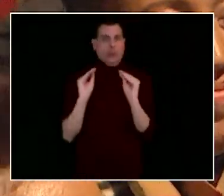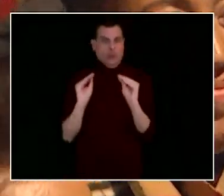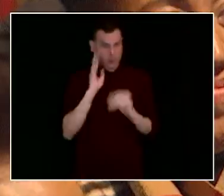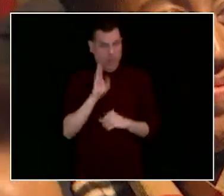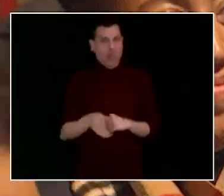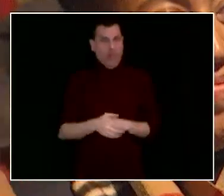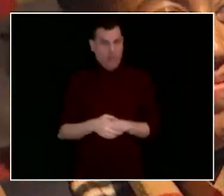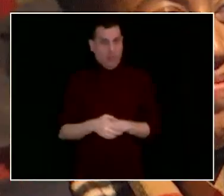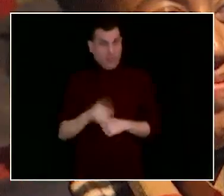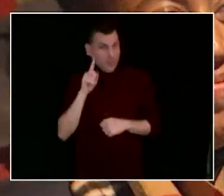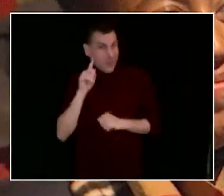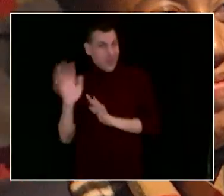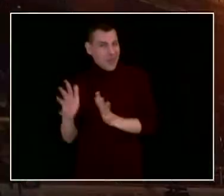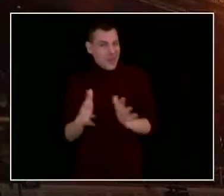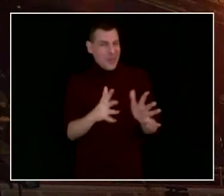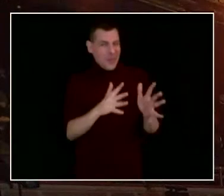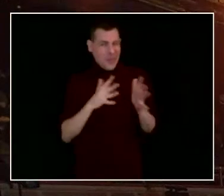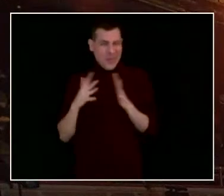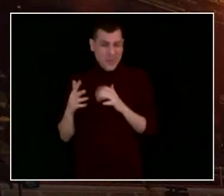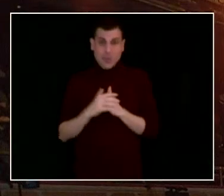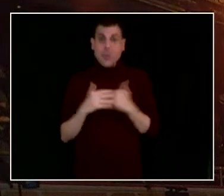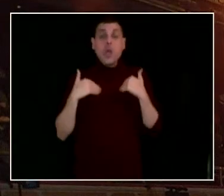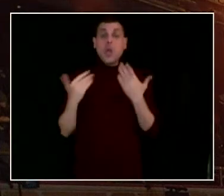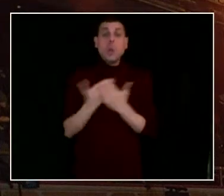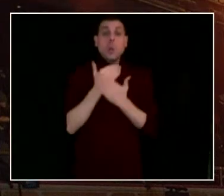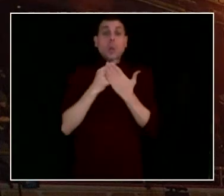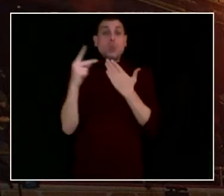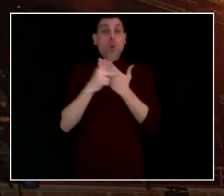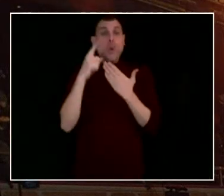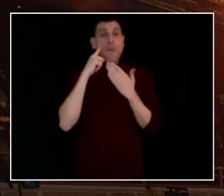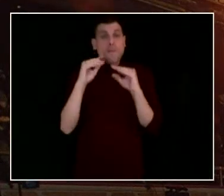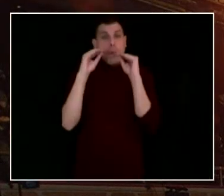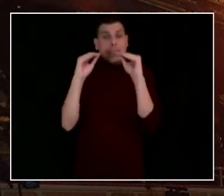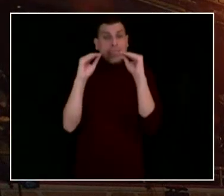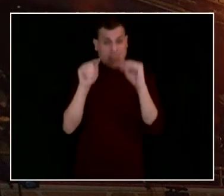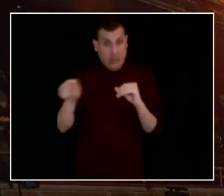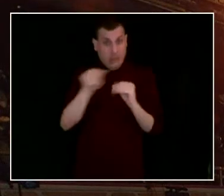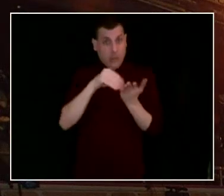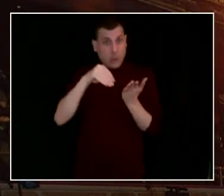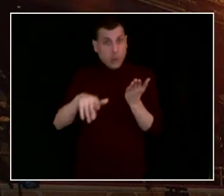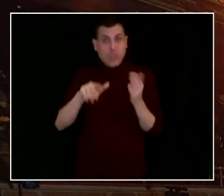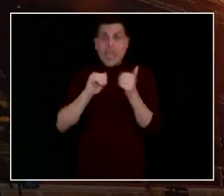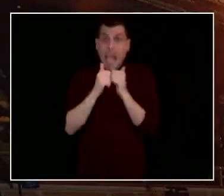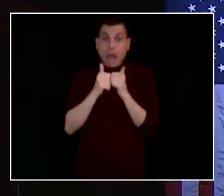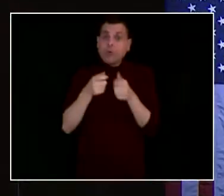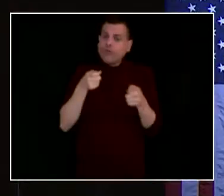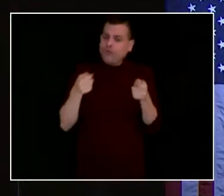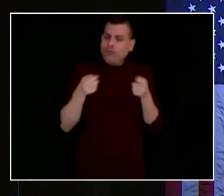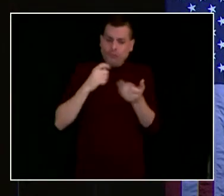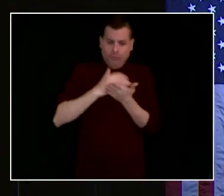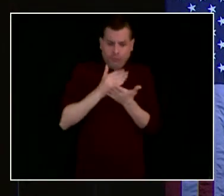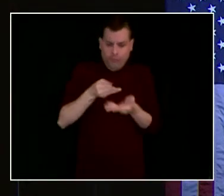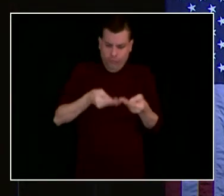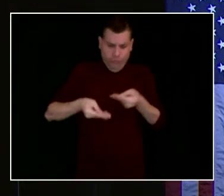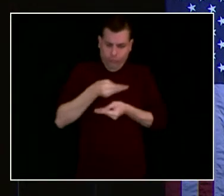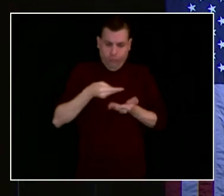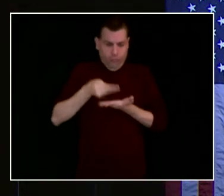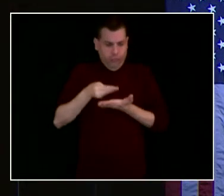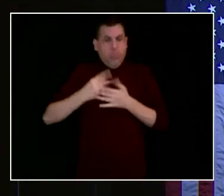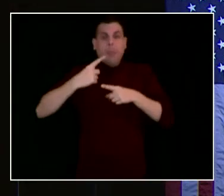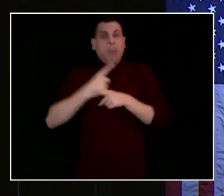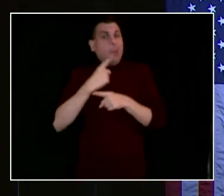We're going to work on a new program to teach students how to manage real money and encourage them to build